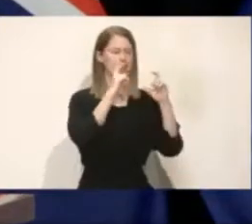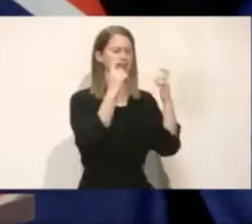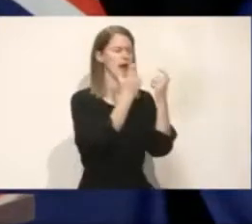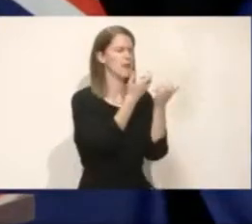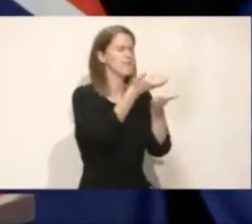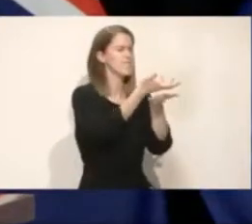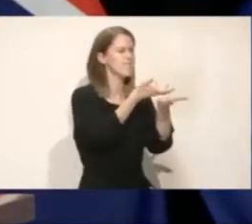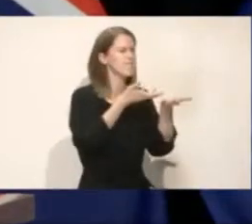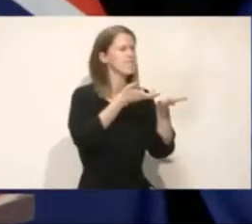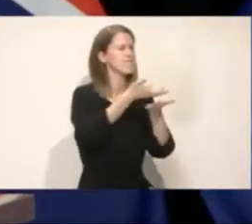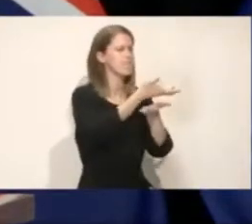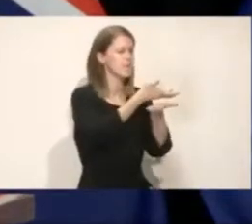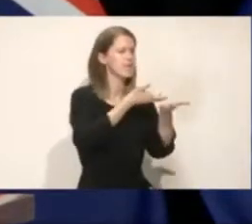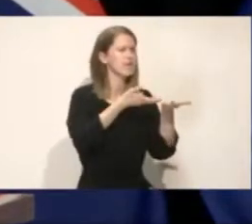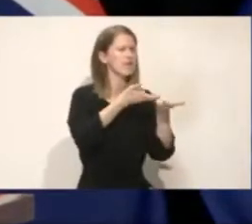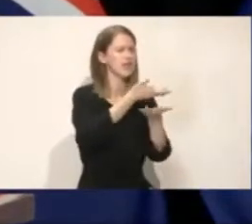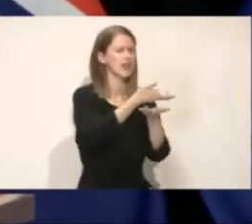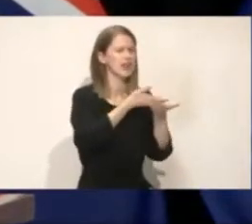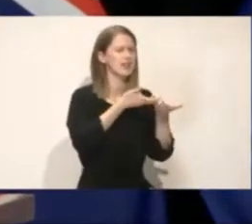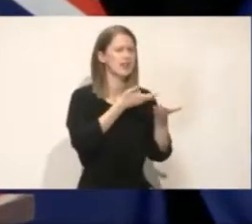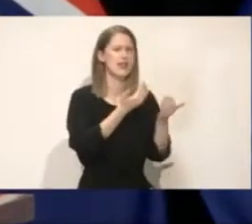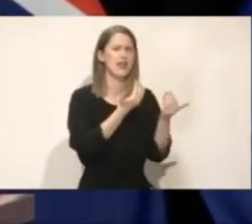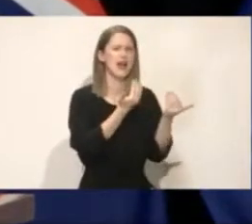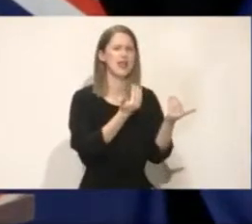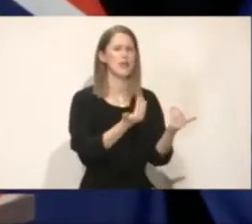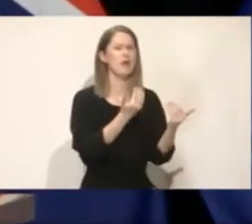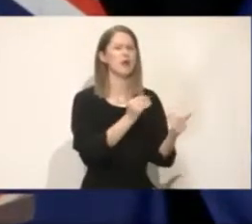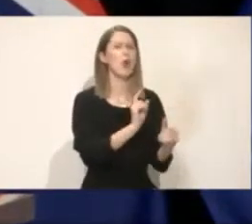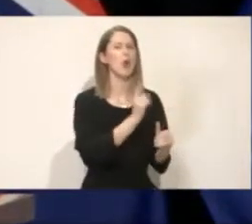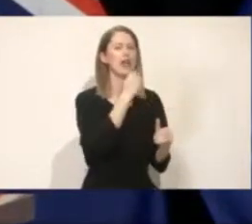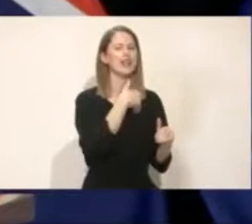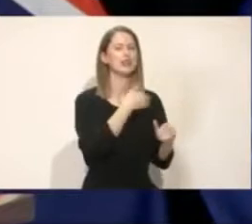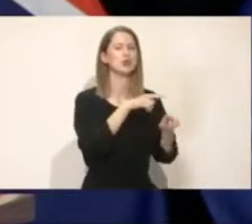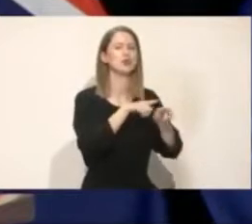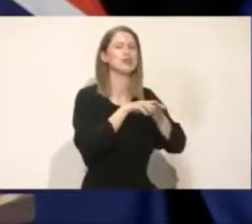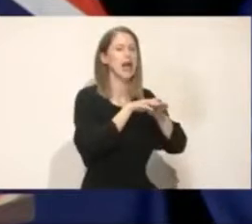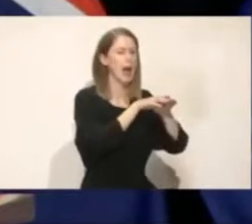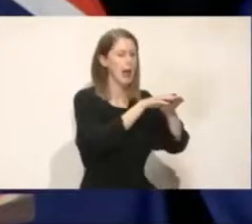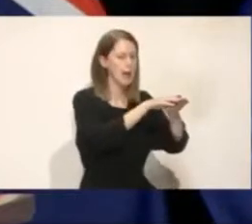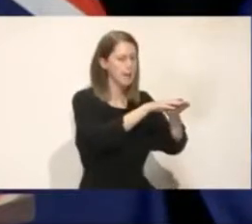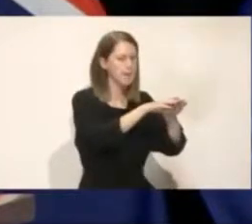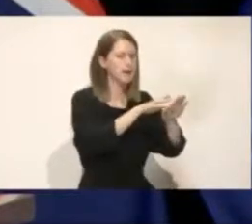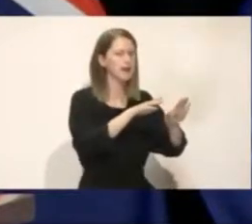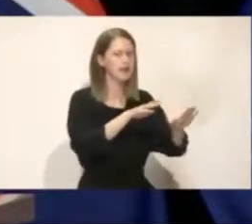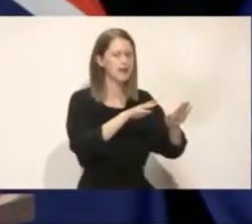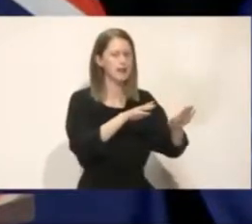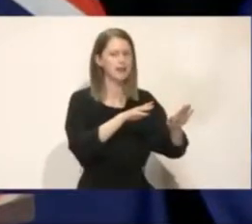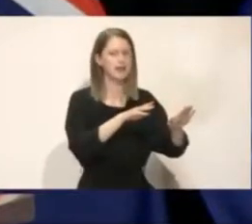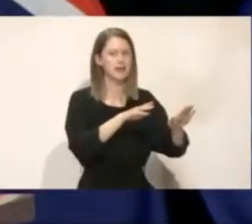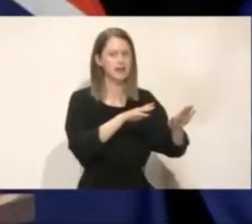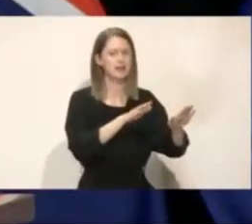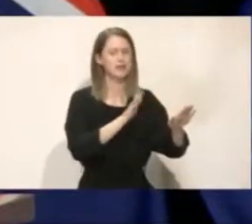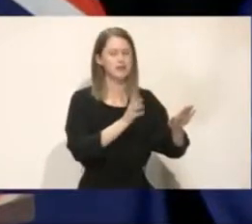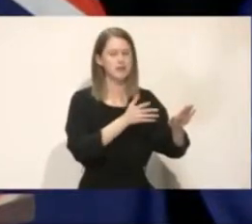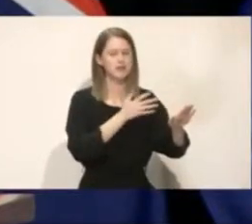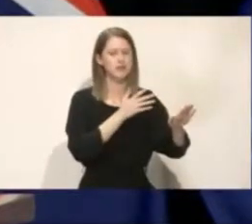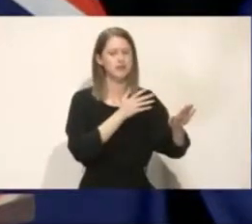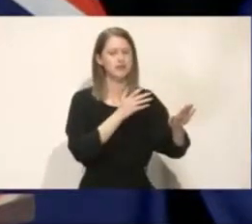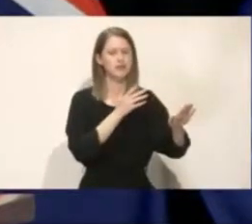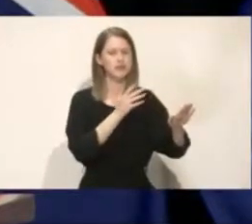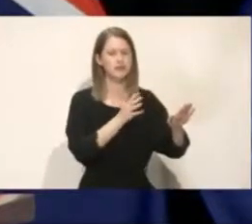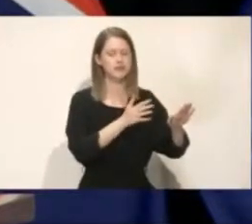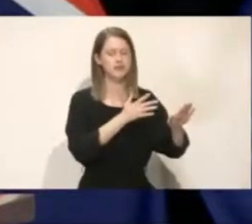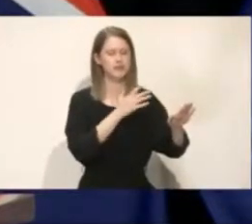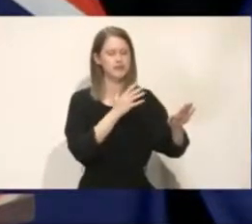it is just not the time for Auckland to see any changes there. It is a time to continue to keep extra layers